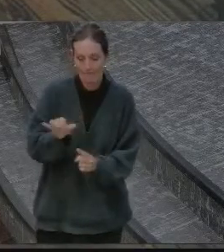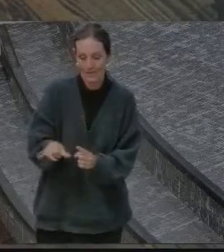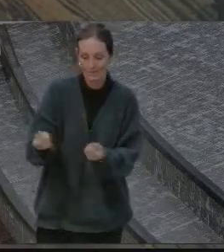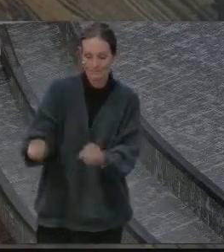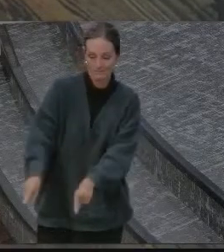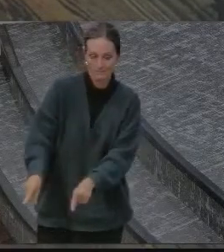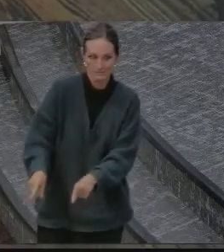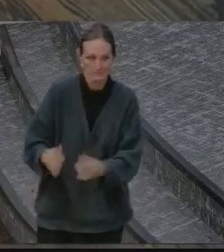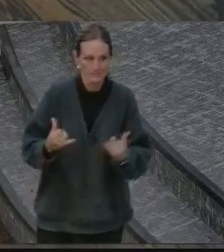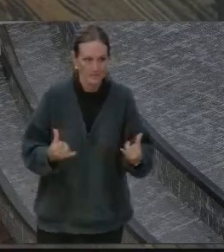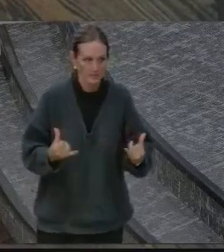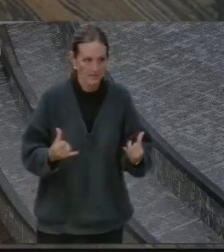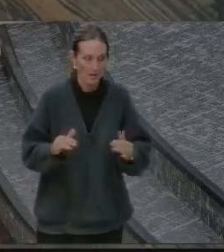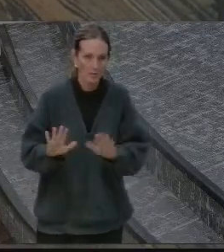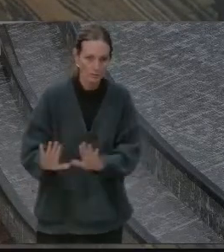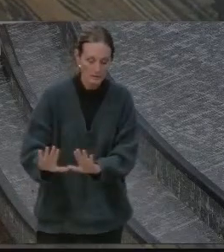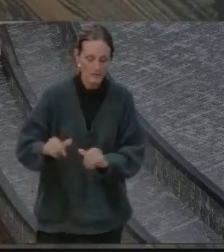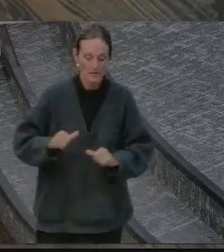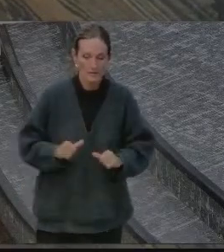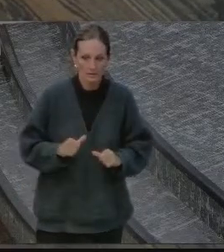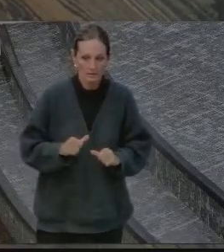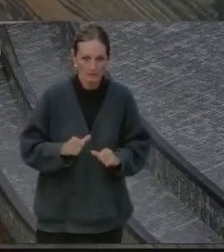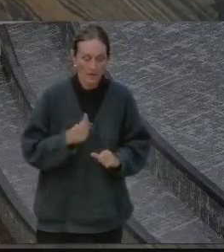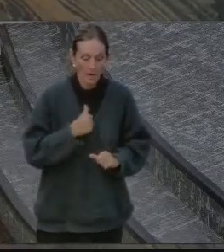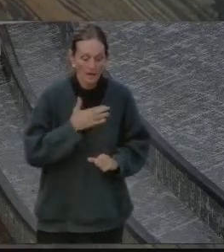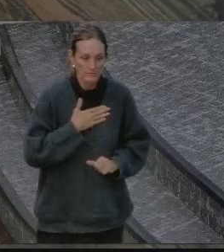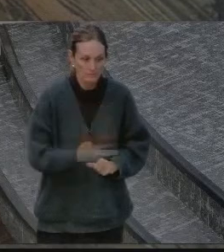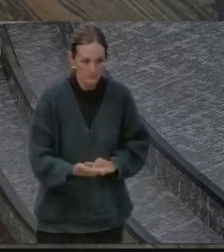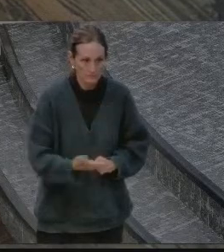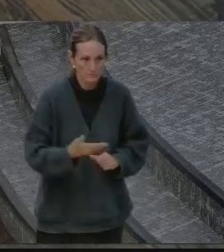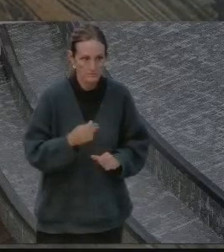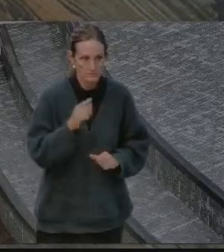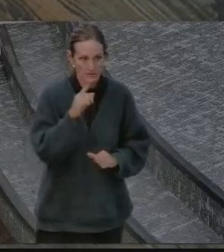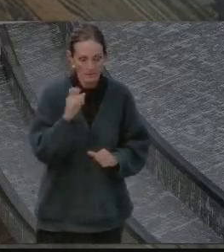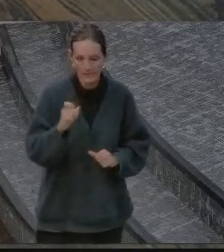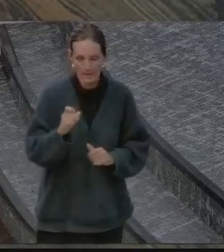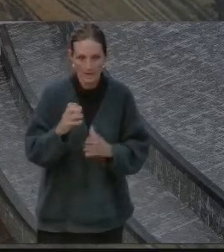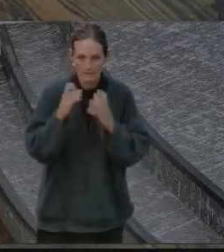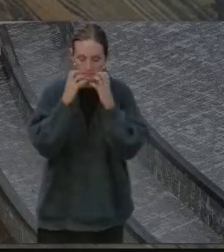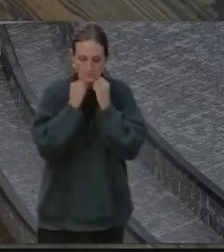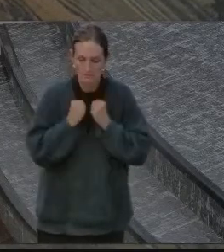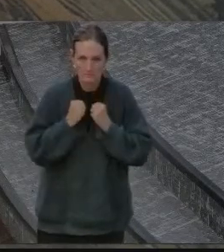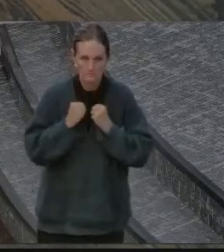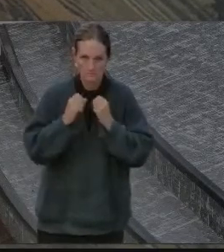this something deep with me now. I'm gonna tell you because of the precious cargo that we have with